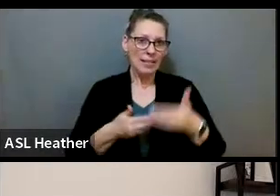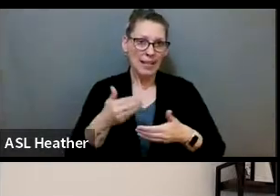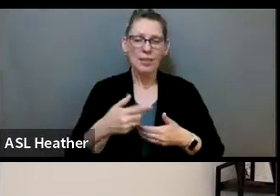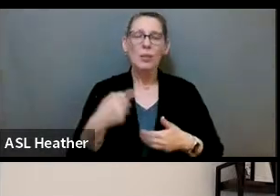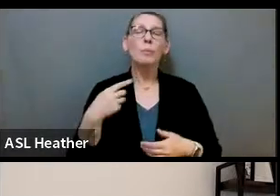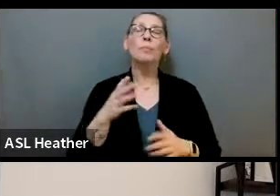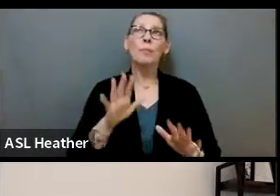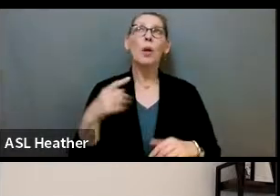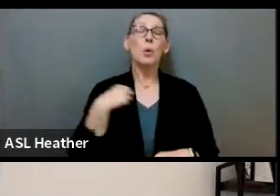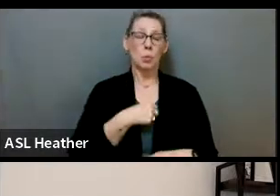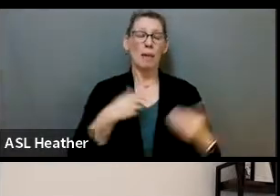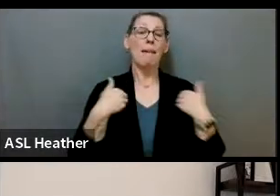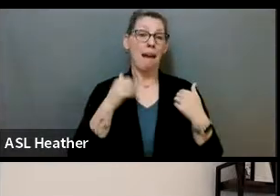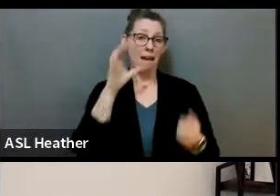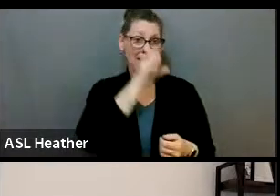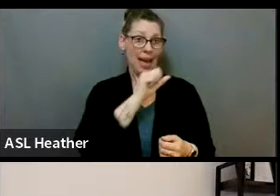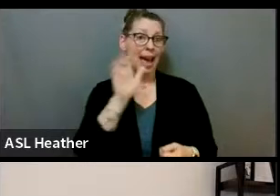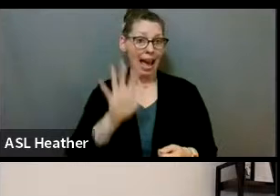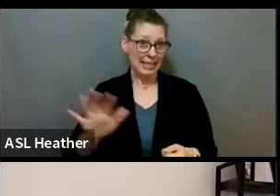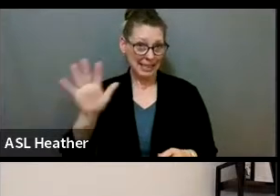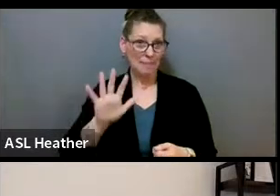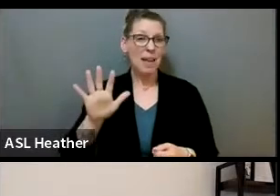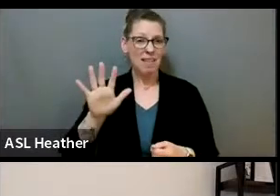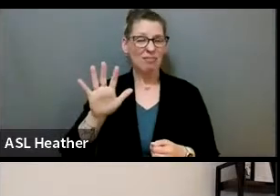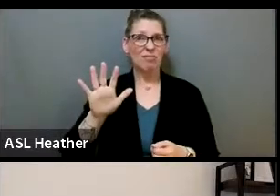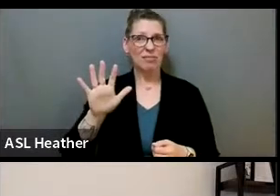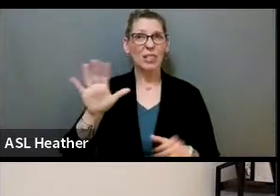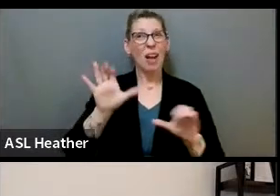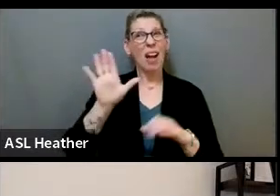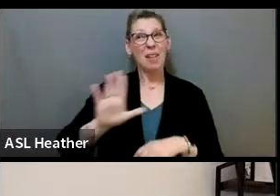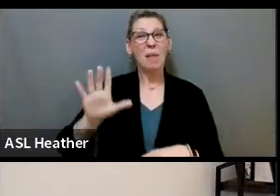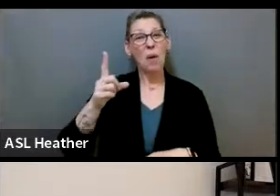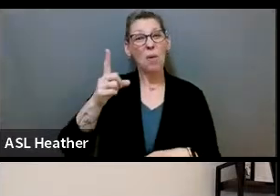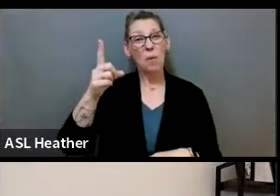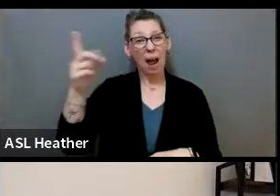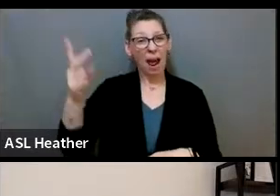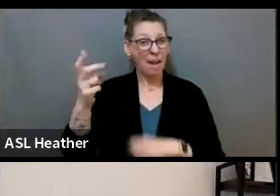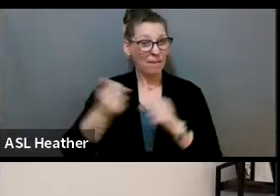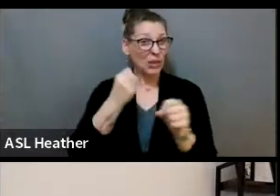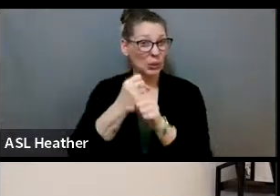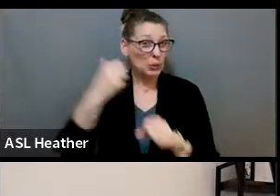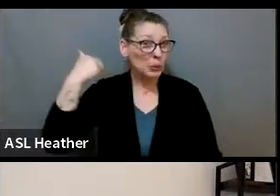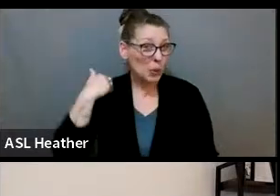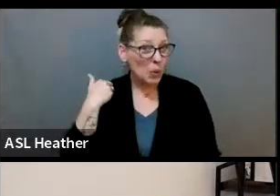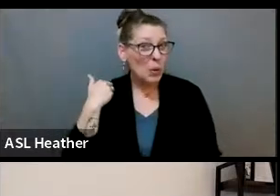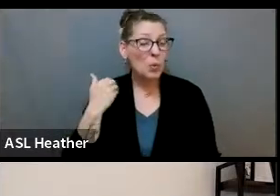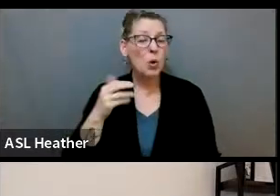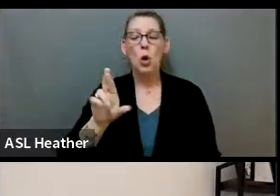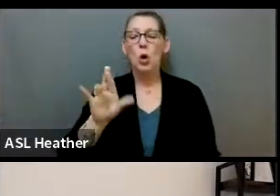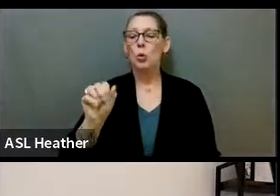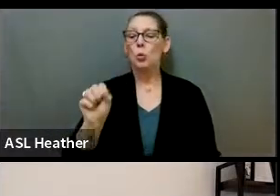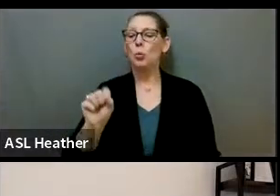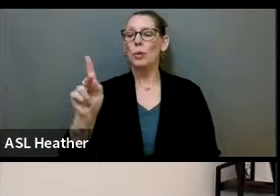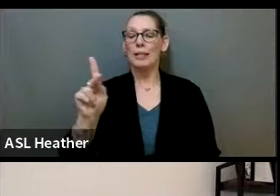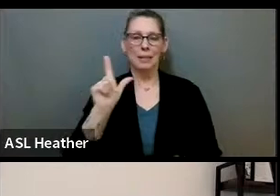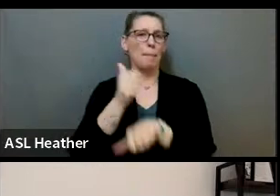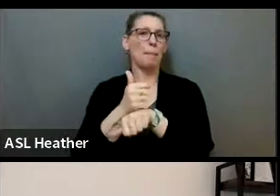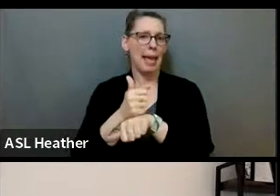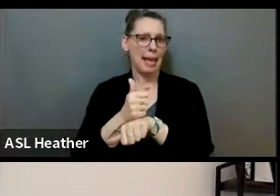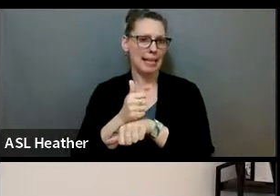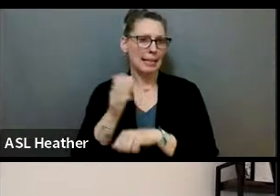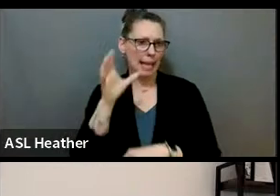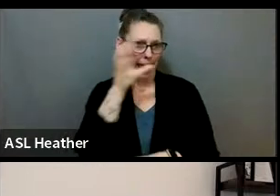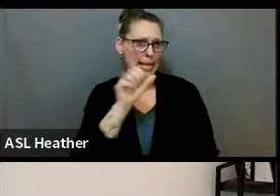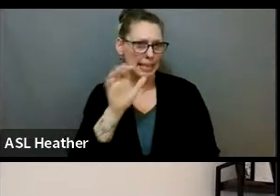have a estimate that was completed approximately 1.5 years ago. That was a risk-based estimate. As we